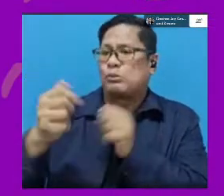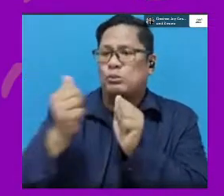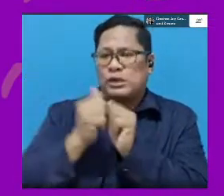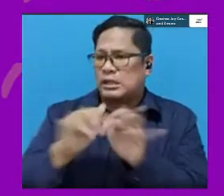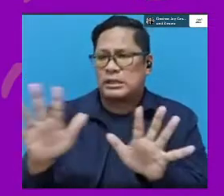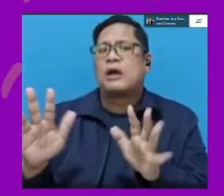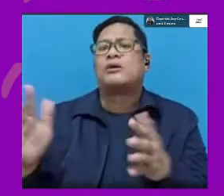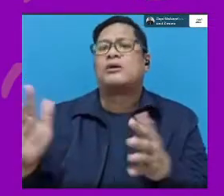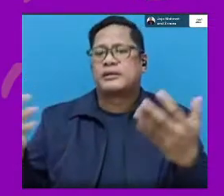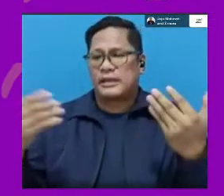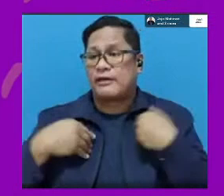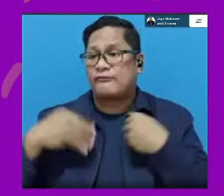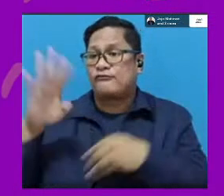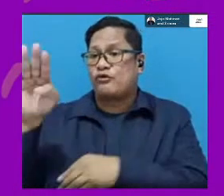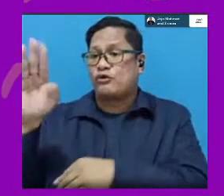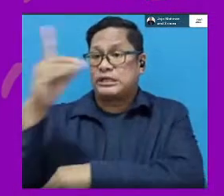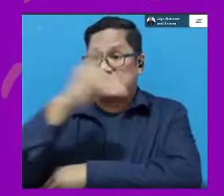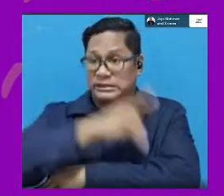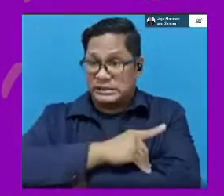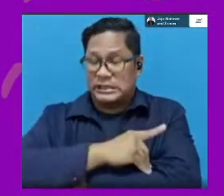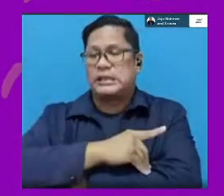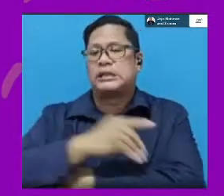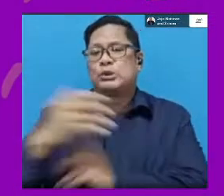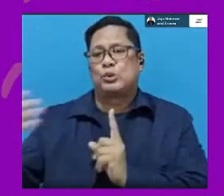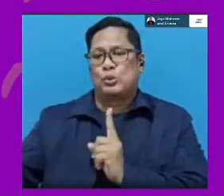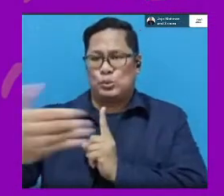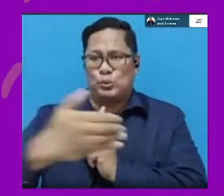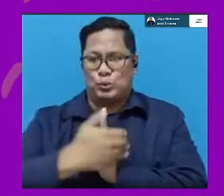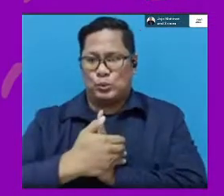a 14-day quarantine.